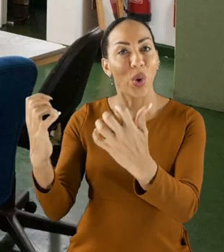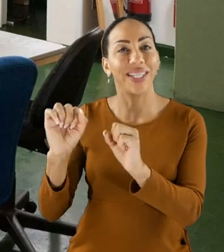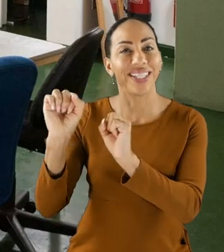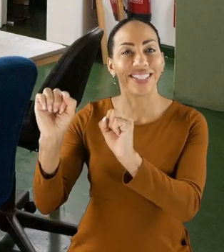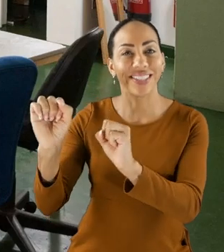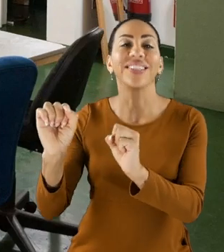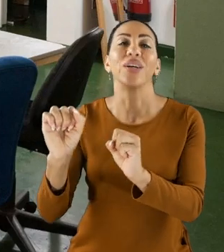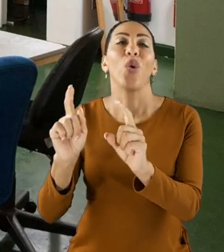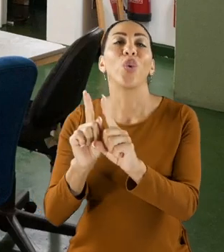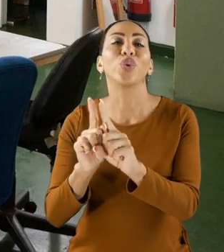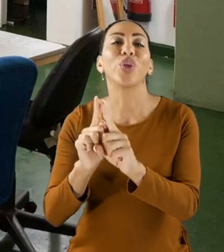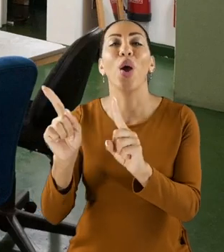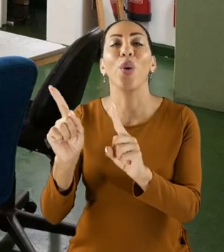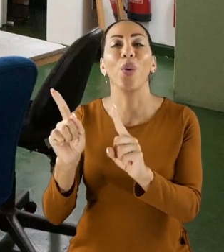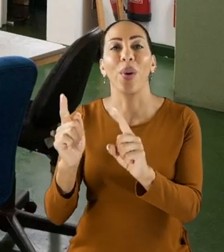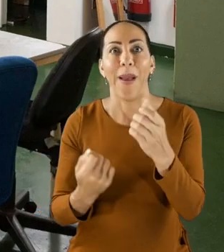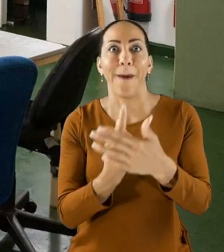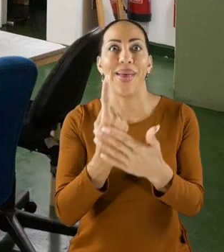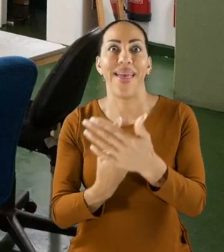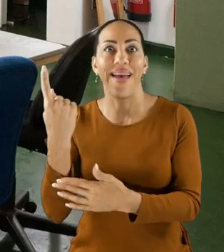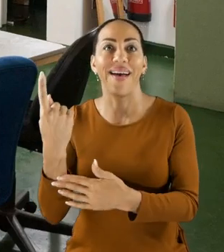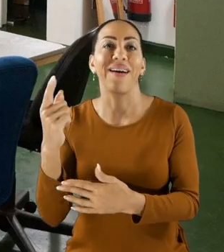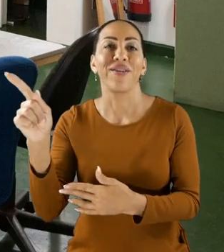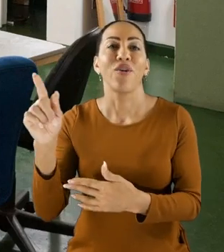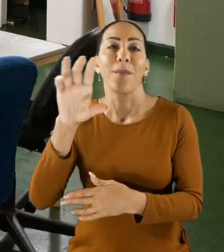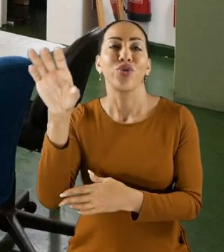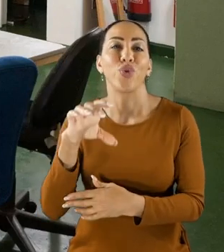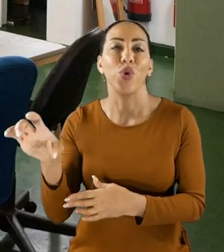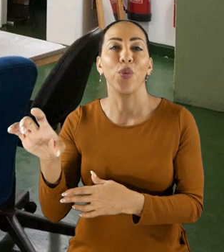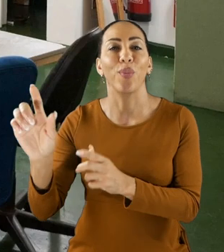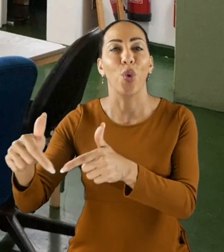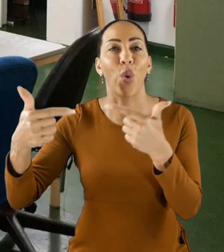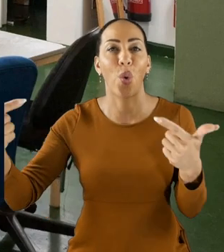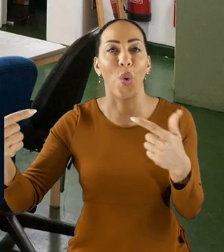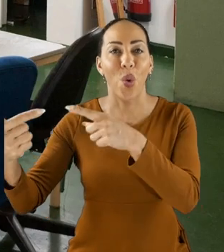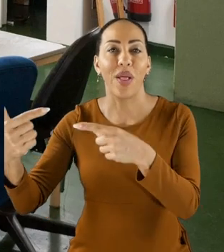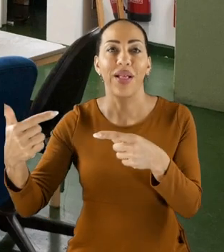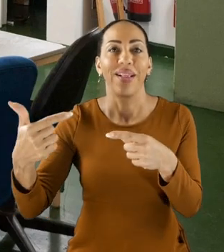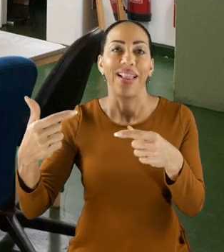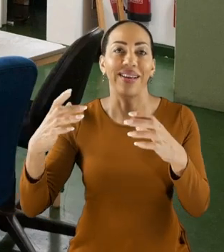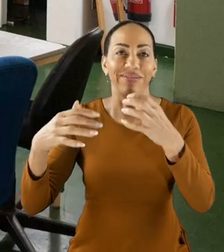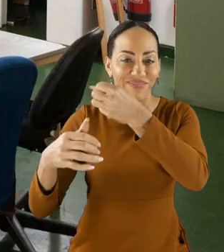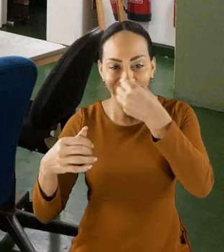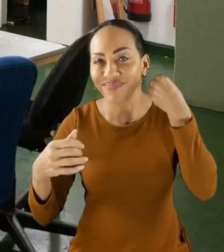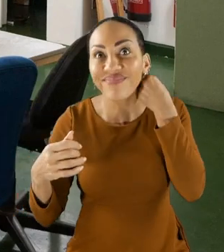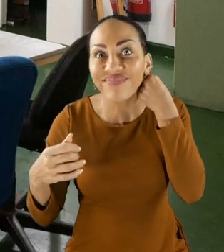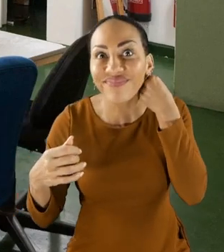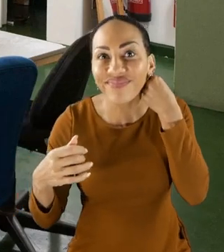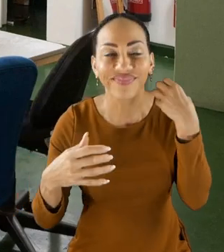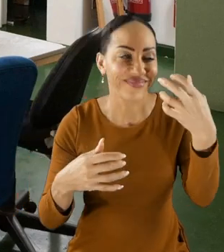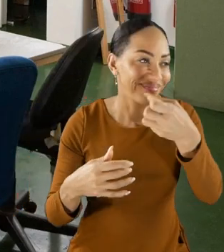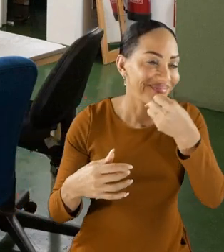audience members also appear in portholes and coming through behind doors as well. We had those coming in from a Zoom call.